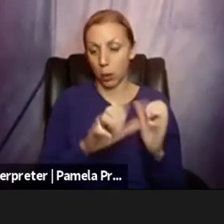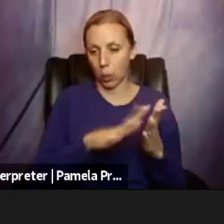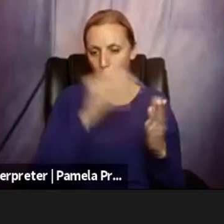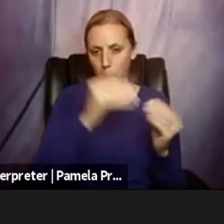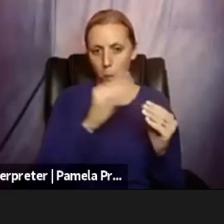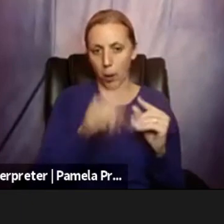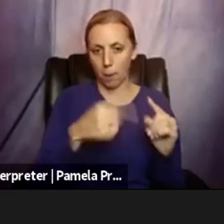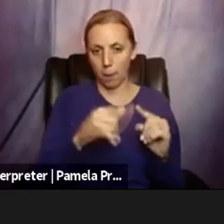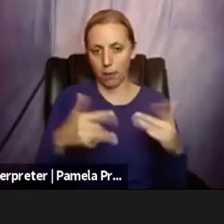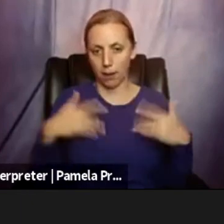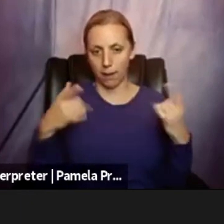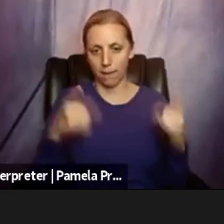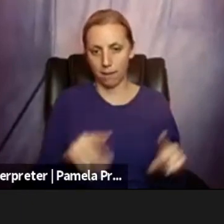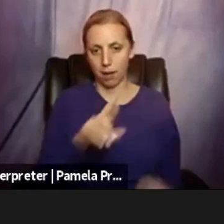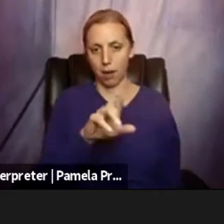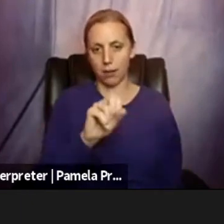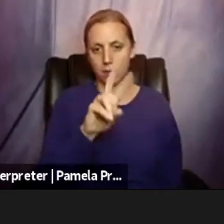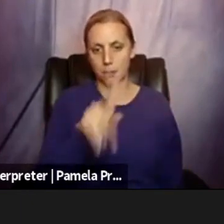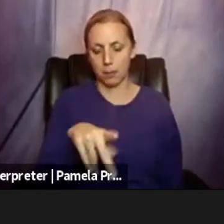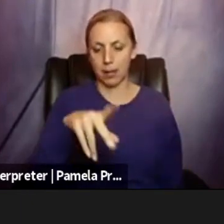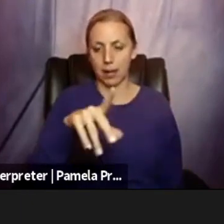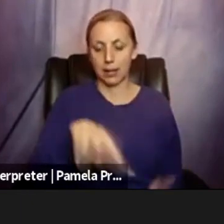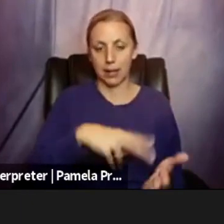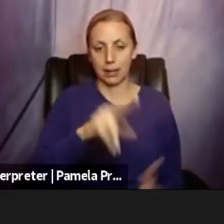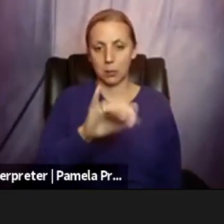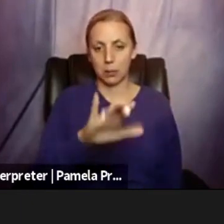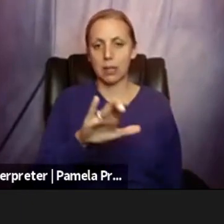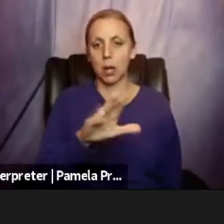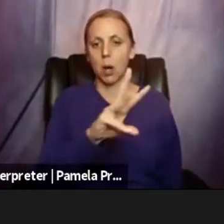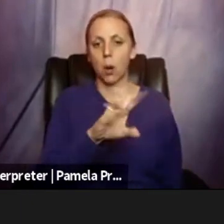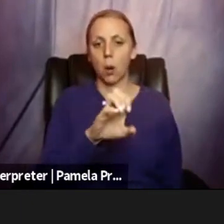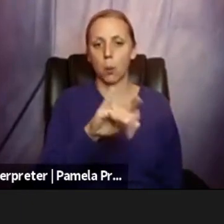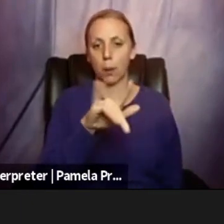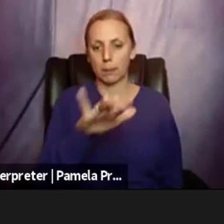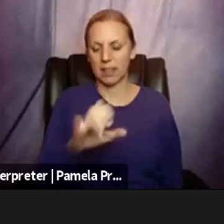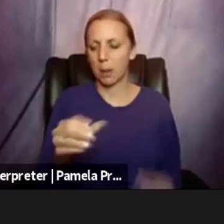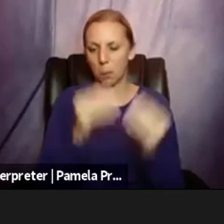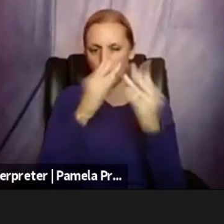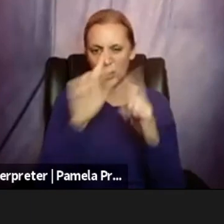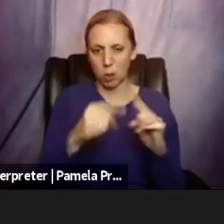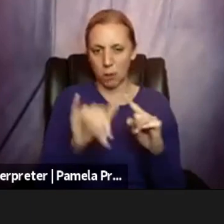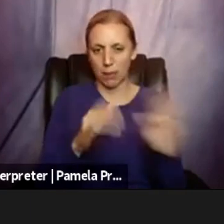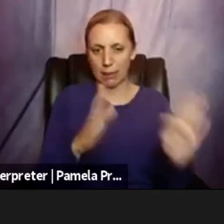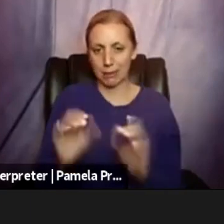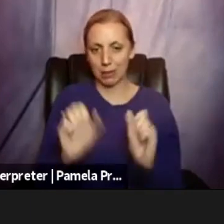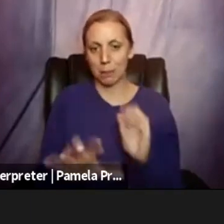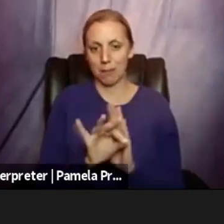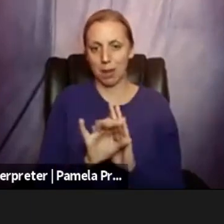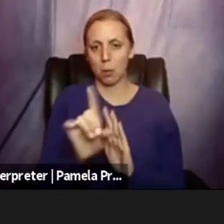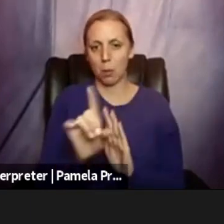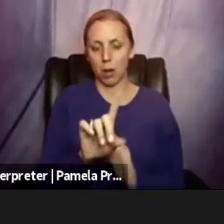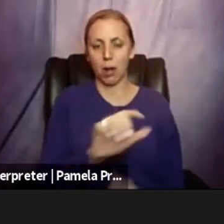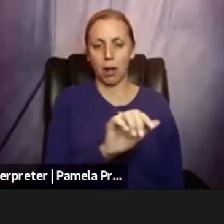and RSVP on Dance NYC's website. More information about the series can be found